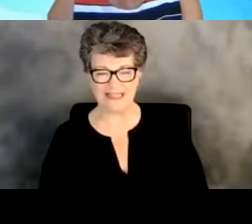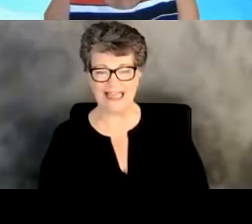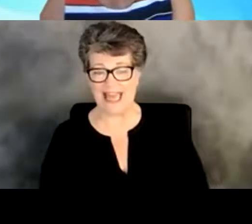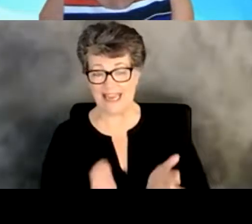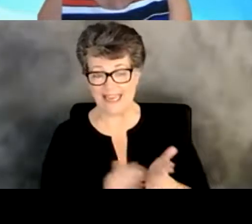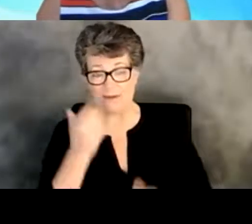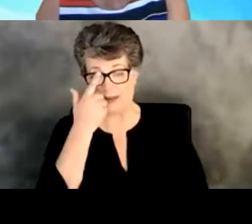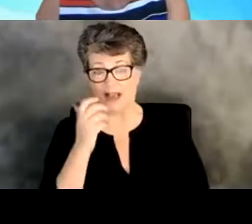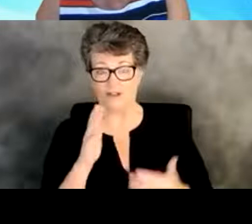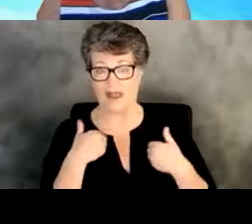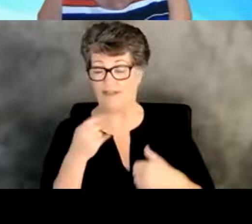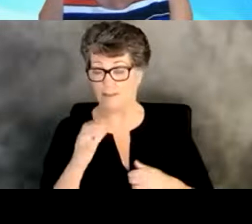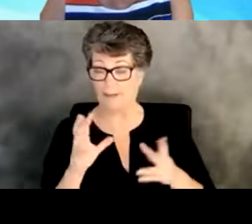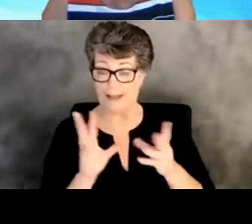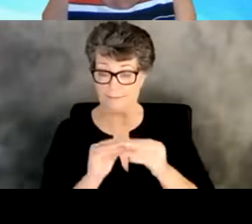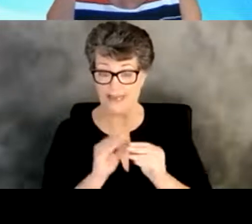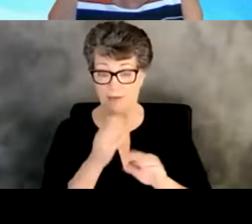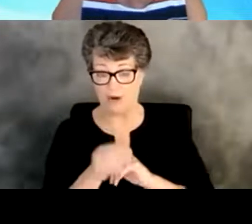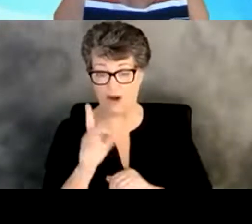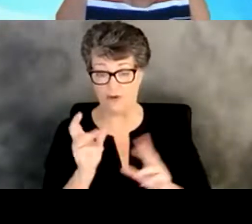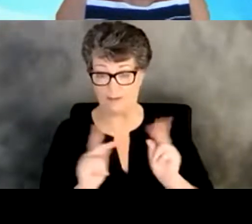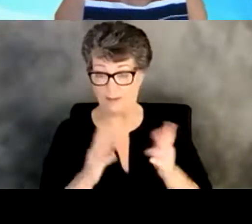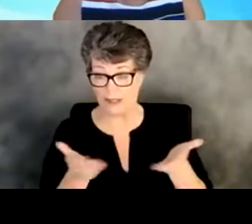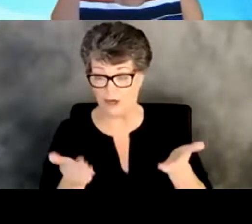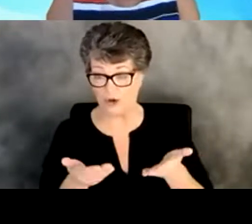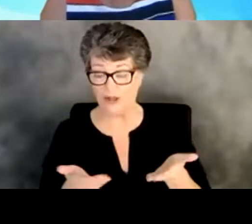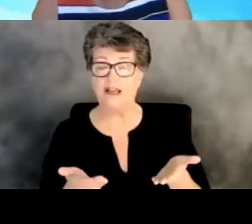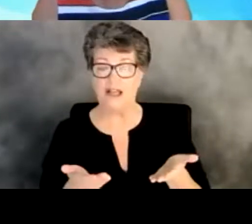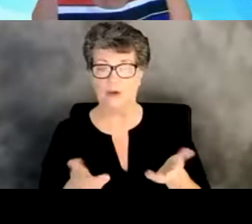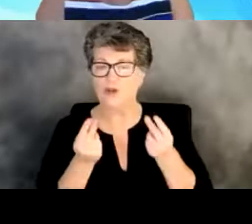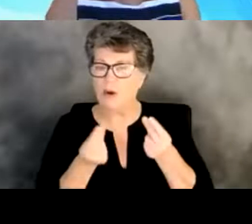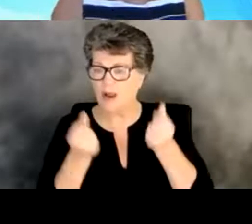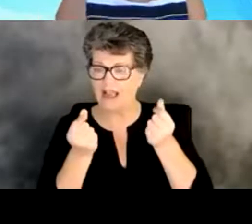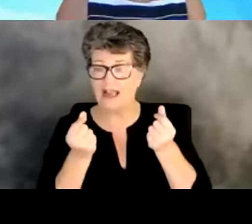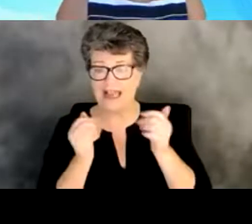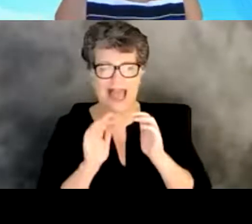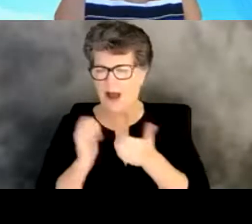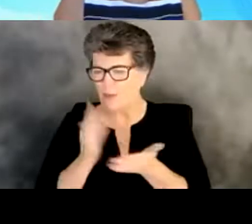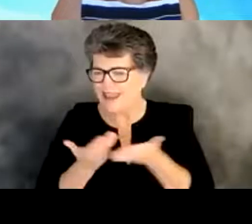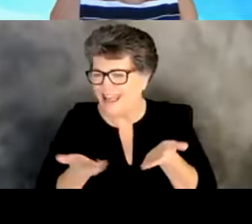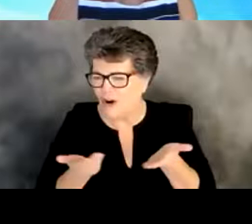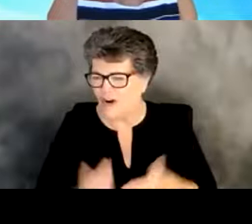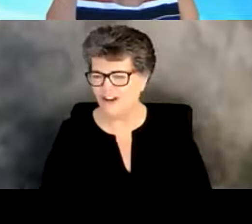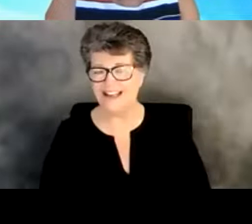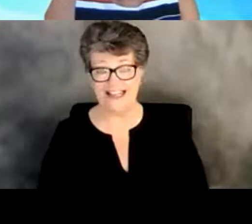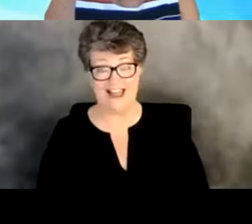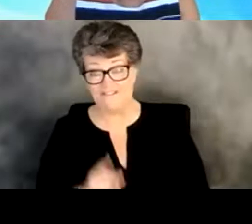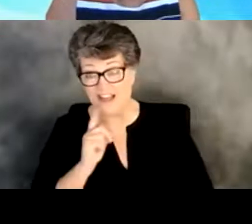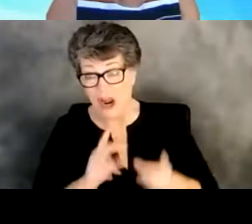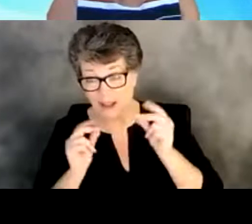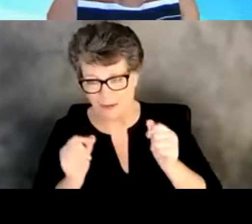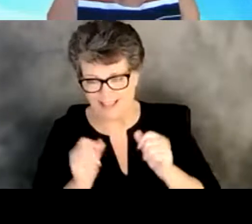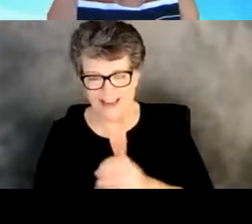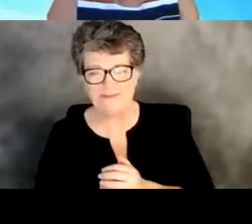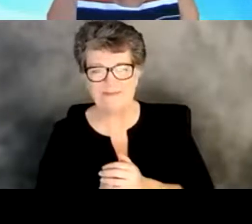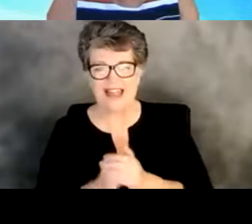do have, this is a public meeting with 100 folks with us, we want to kind of do a quick how we got here. Very quickly, think